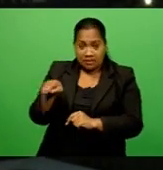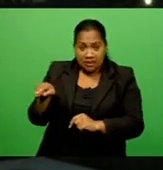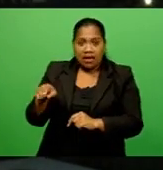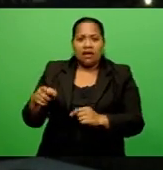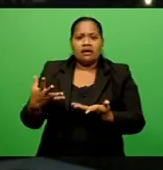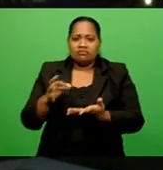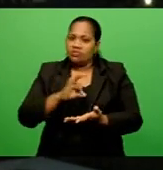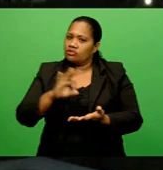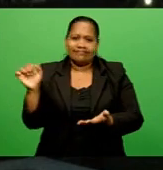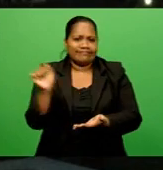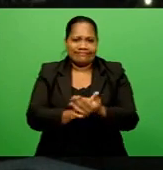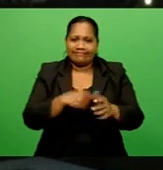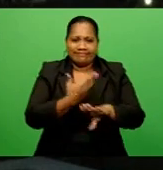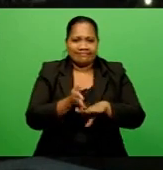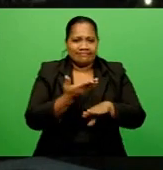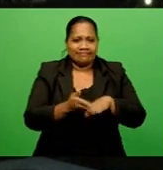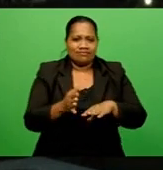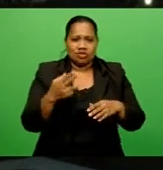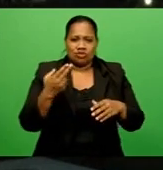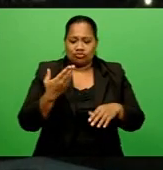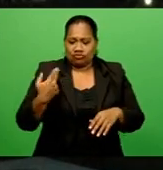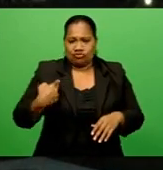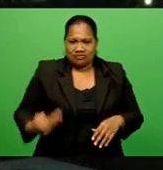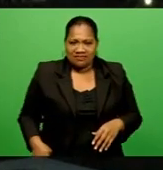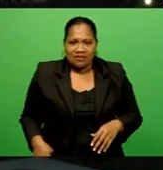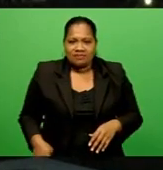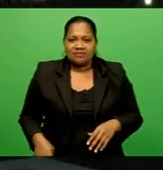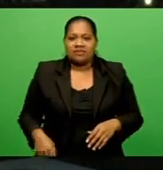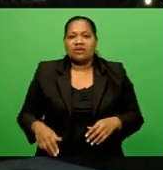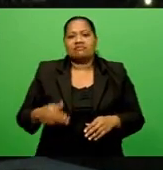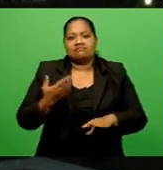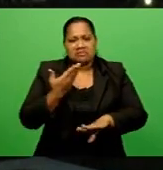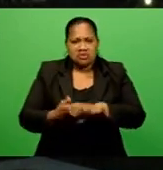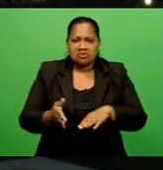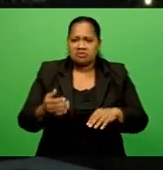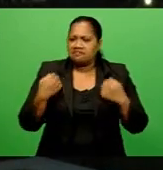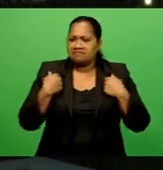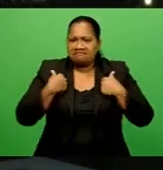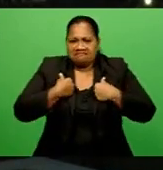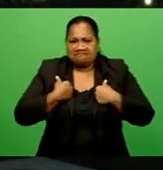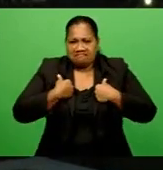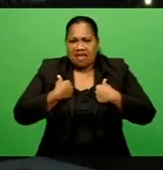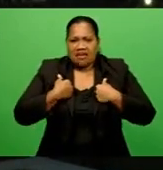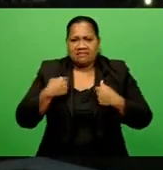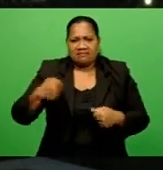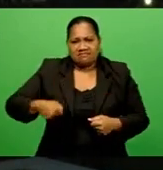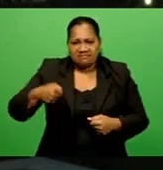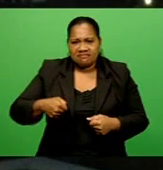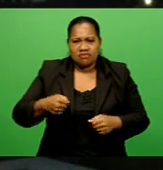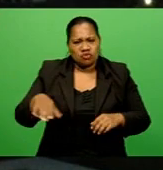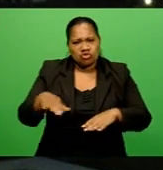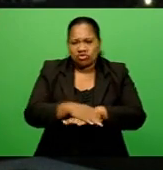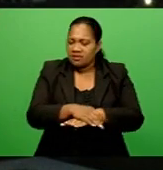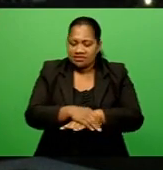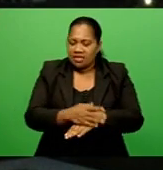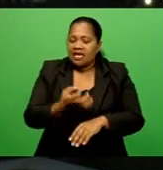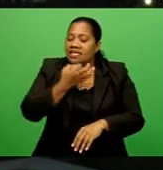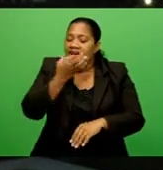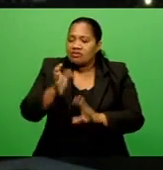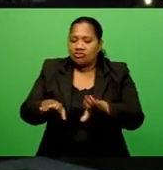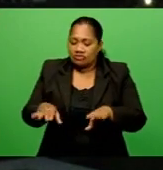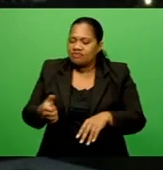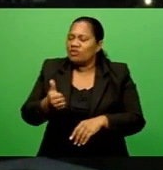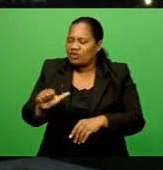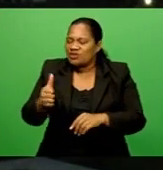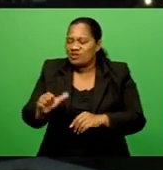to buy new clothes, new school uniforms rather, new school bags and also new school shoes, and they've just asked their kids to use the old